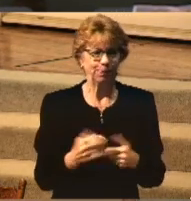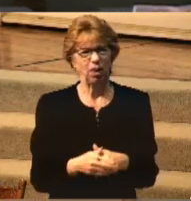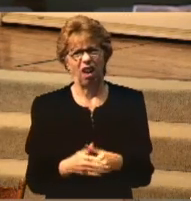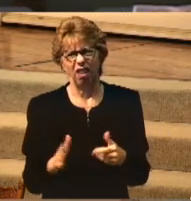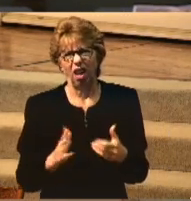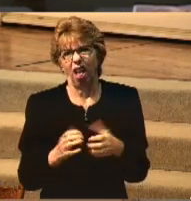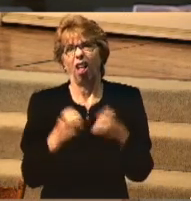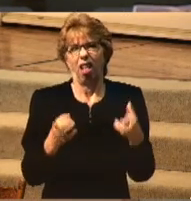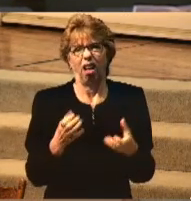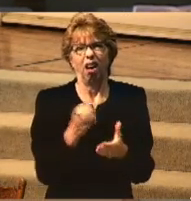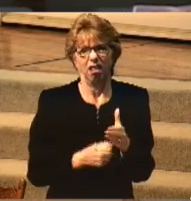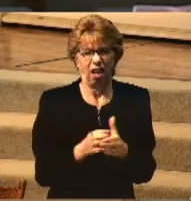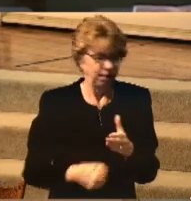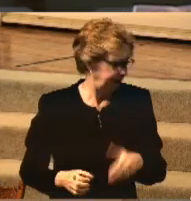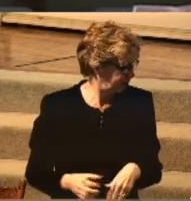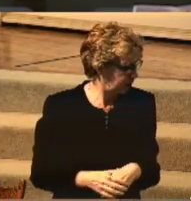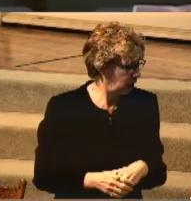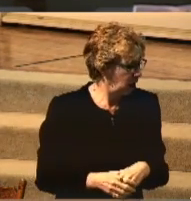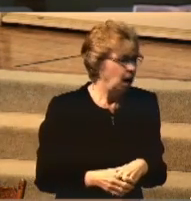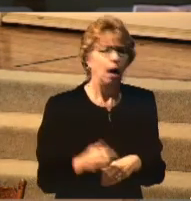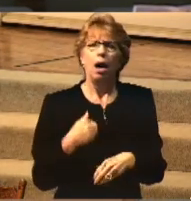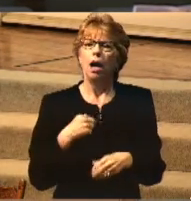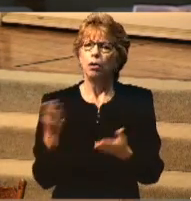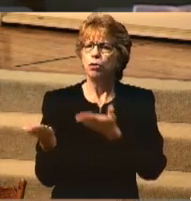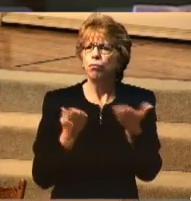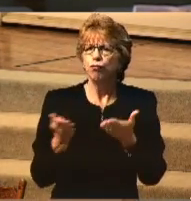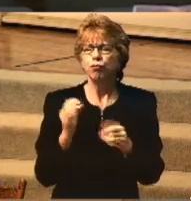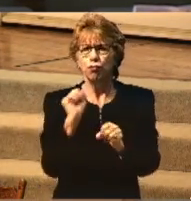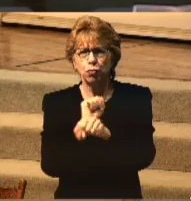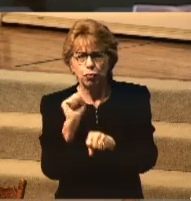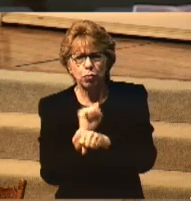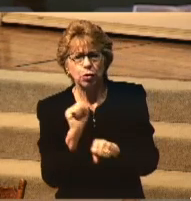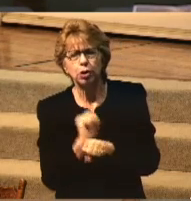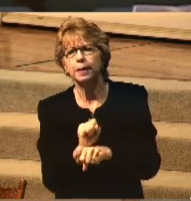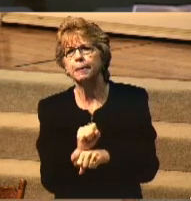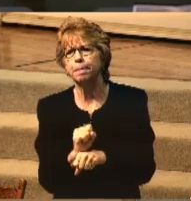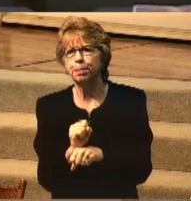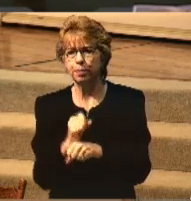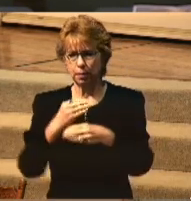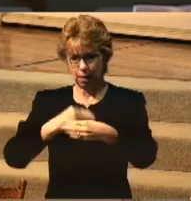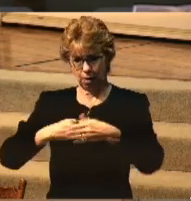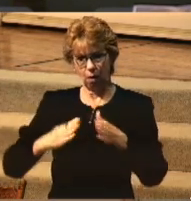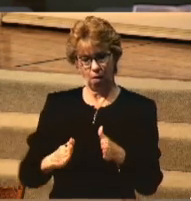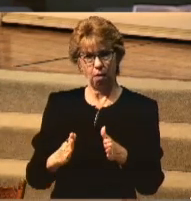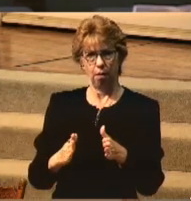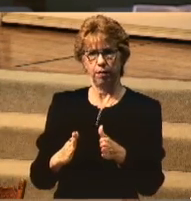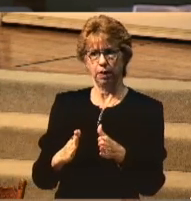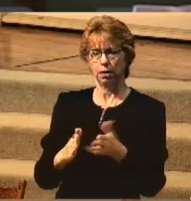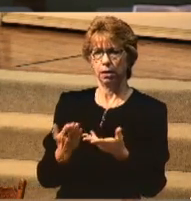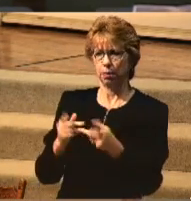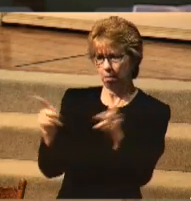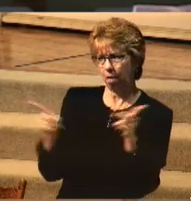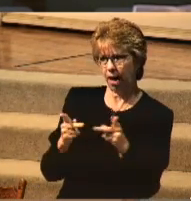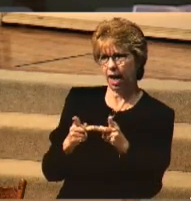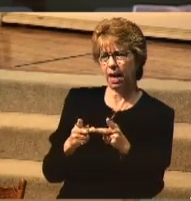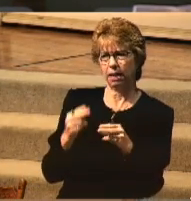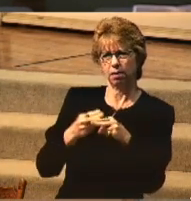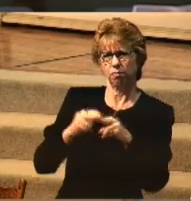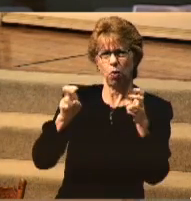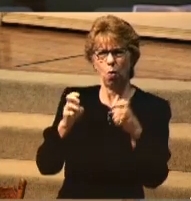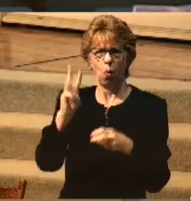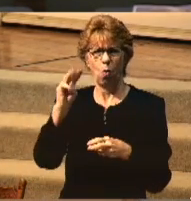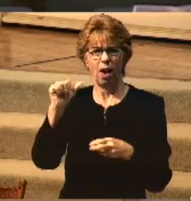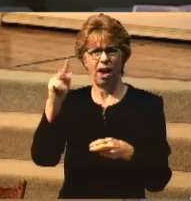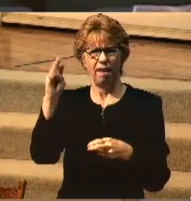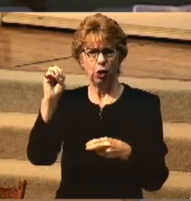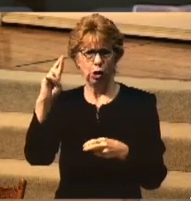But I was serving and working at a office complex. It was called Waverly Place, and